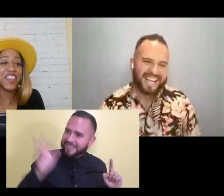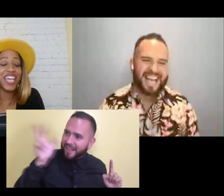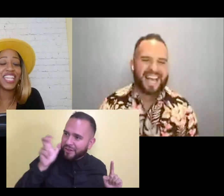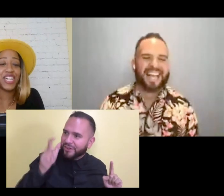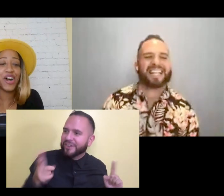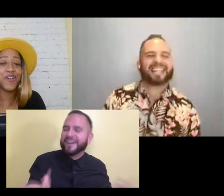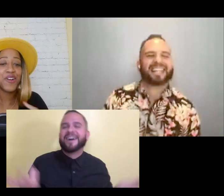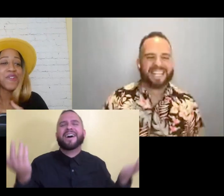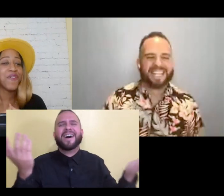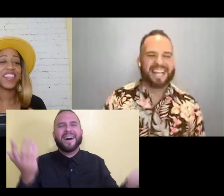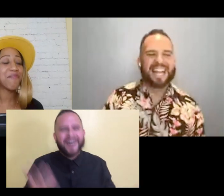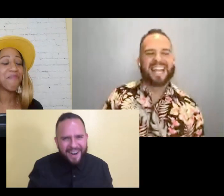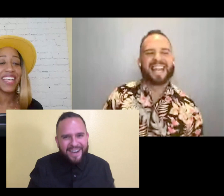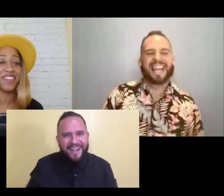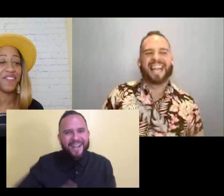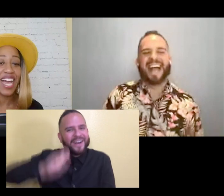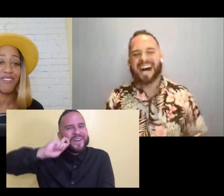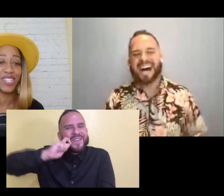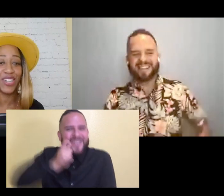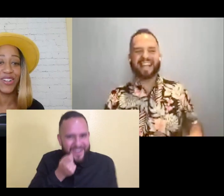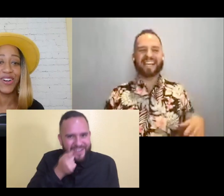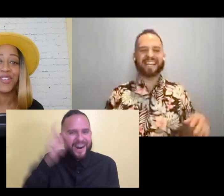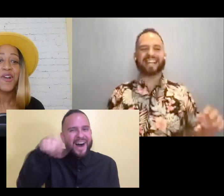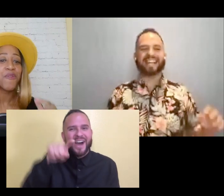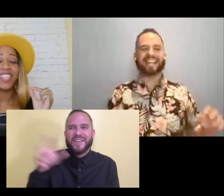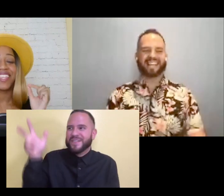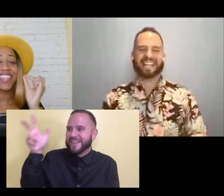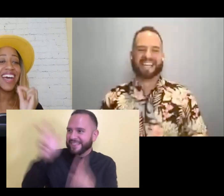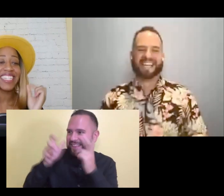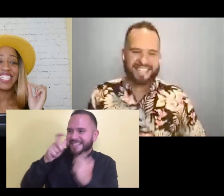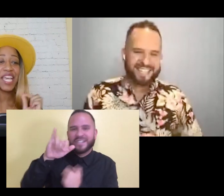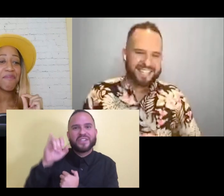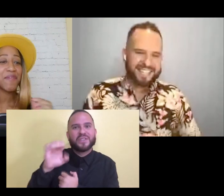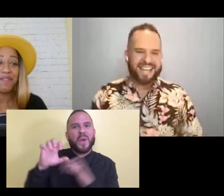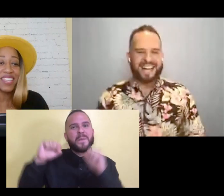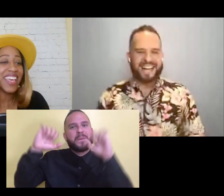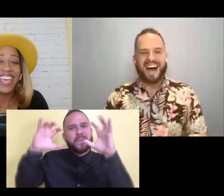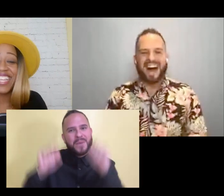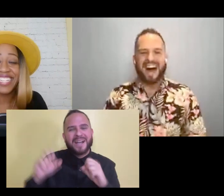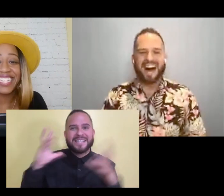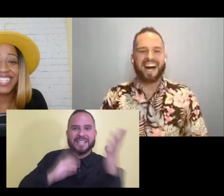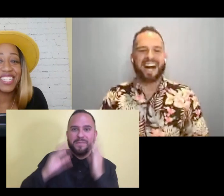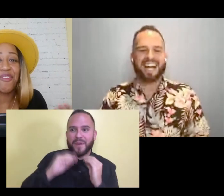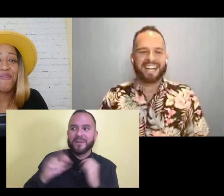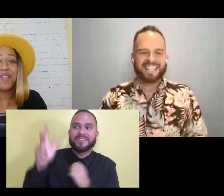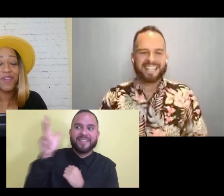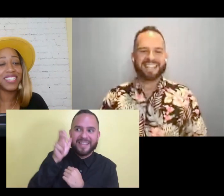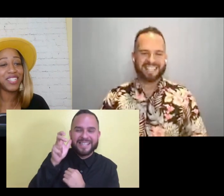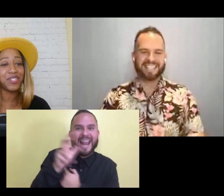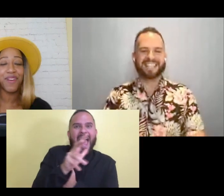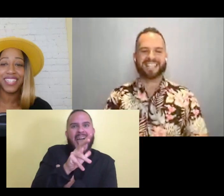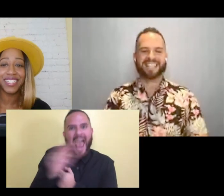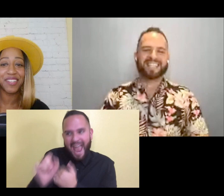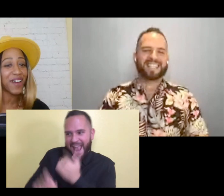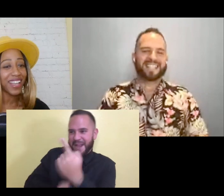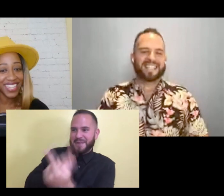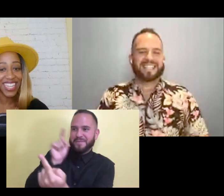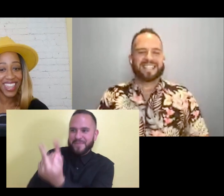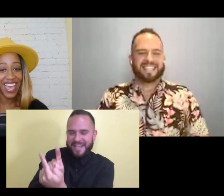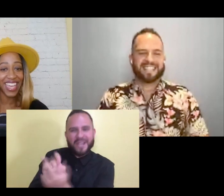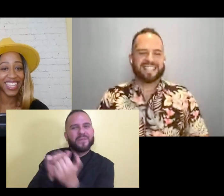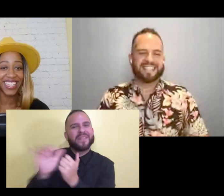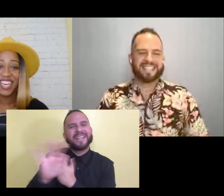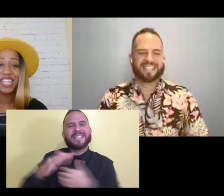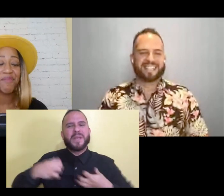meet the Joe with the amazing flower Thank you, shirt on, with the nice brother. shape up. It's a win-win situation. Wow, look